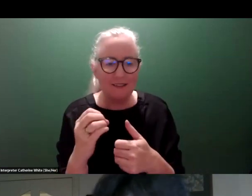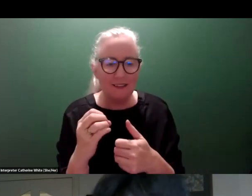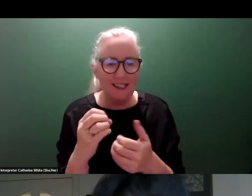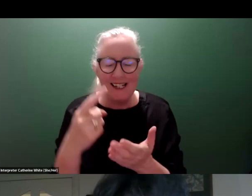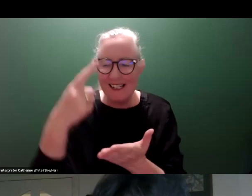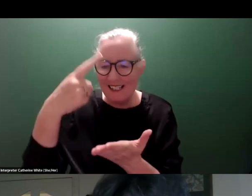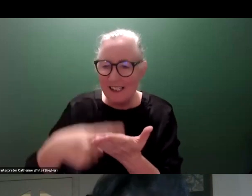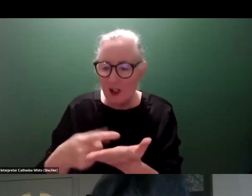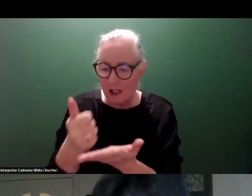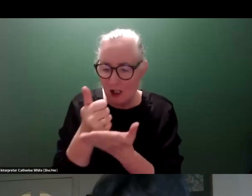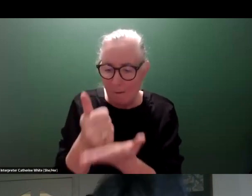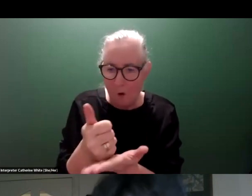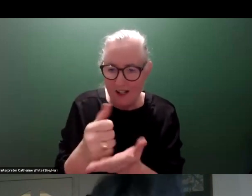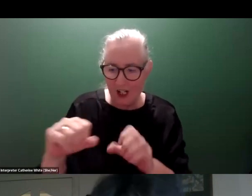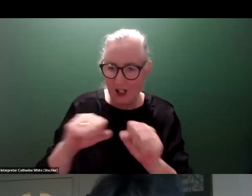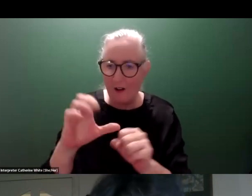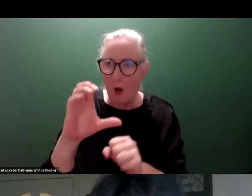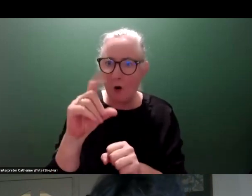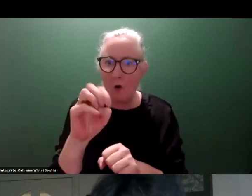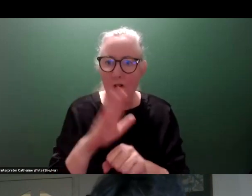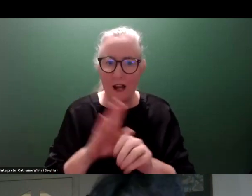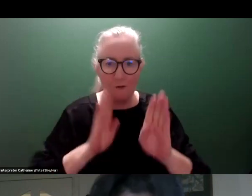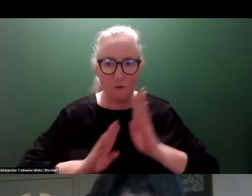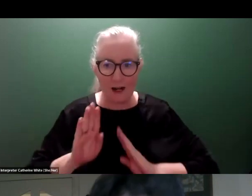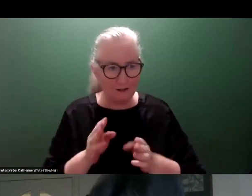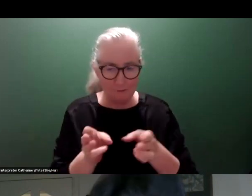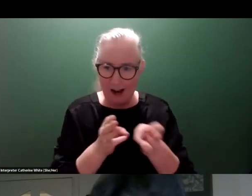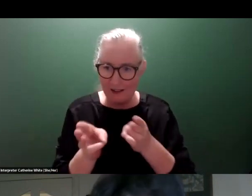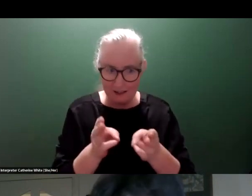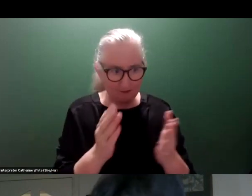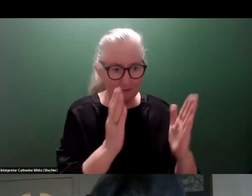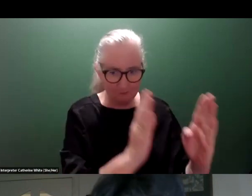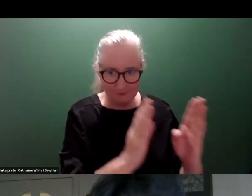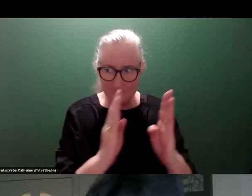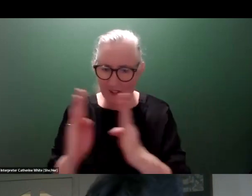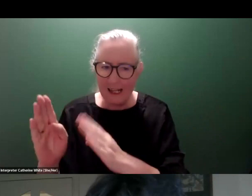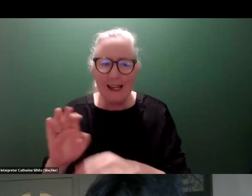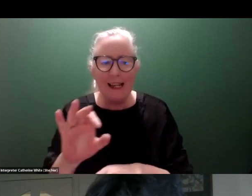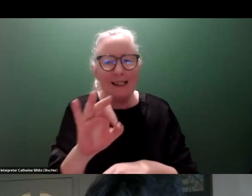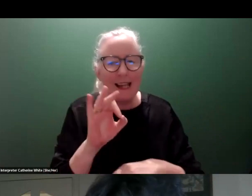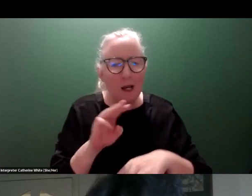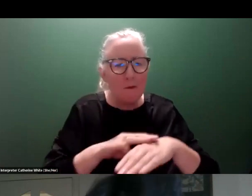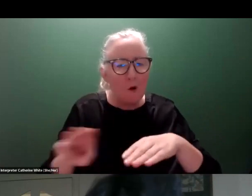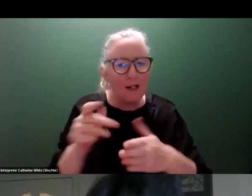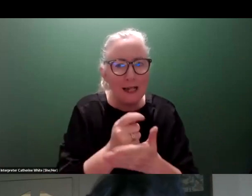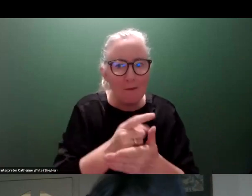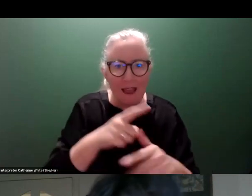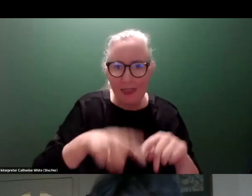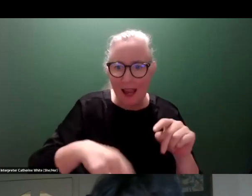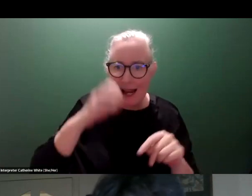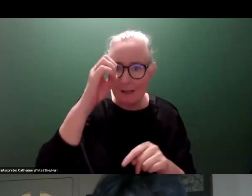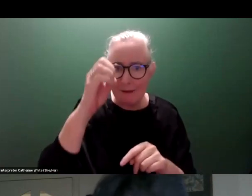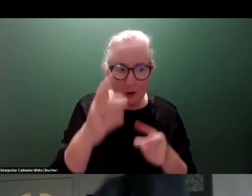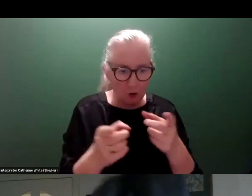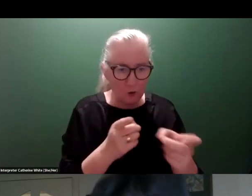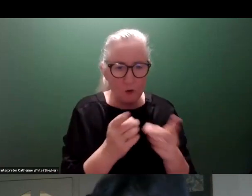Decision Support Services Codes of Practice. It took us a little bit longer than we expected to do the update